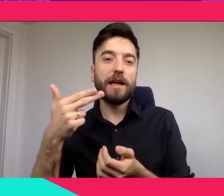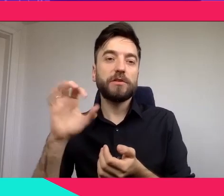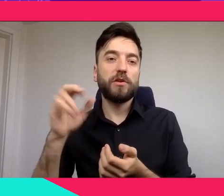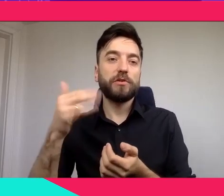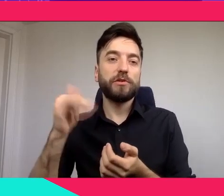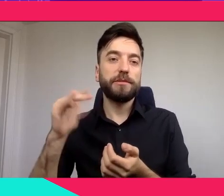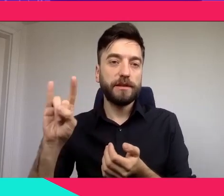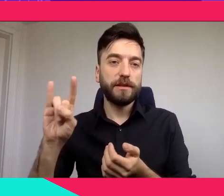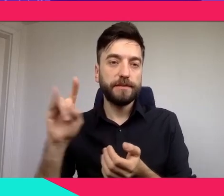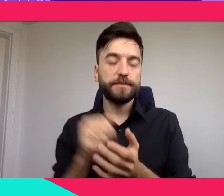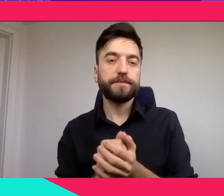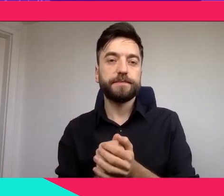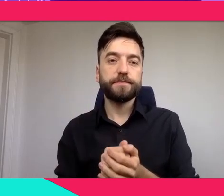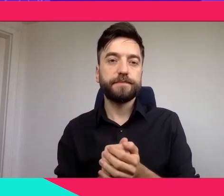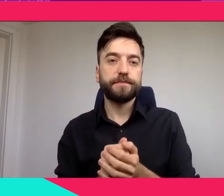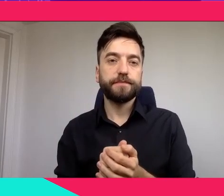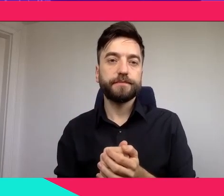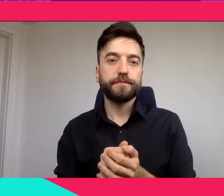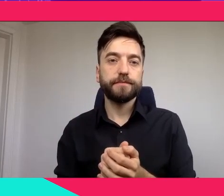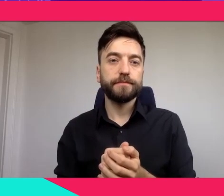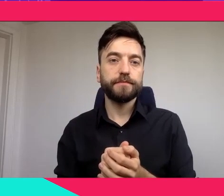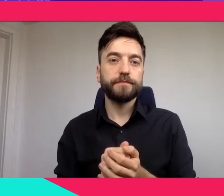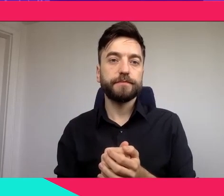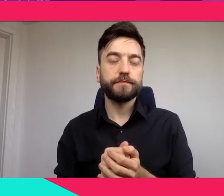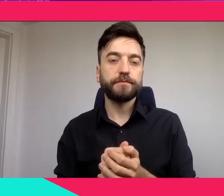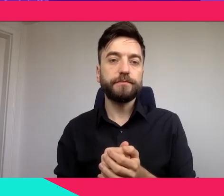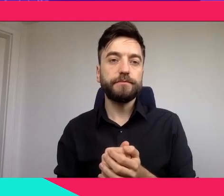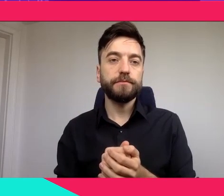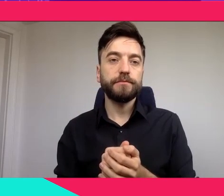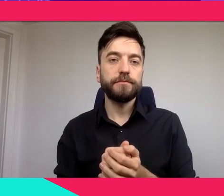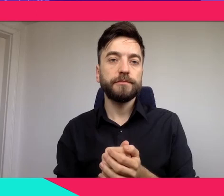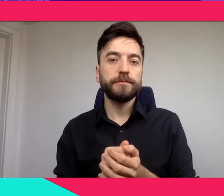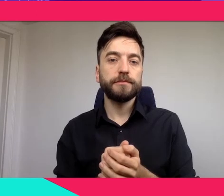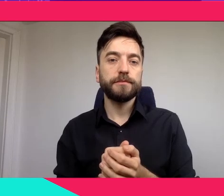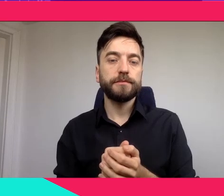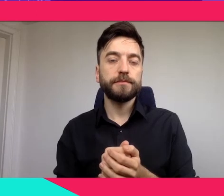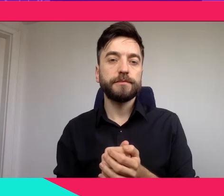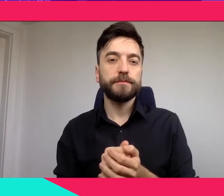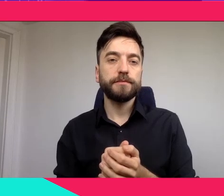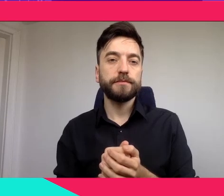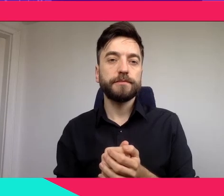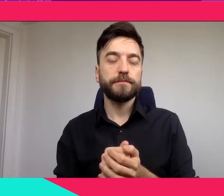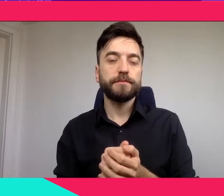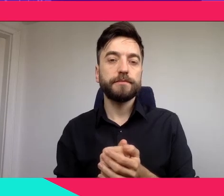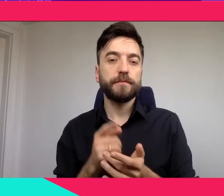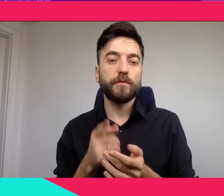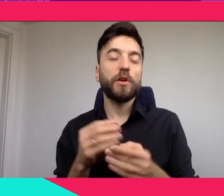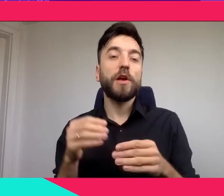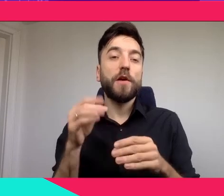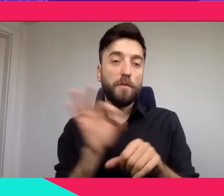was a learning that whether you suffer from an eating disorder or